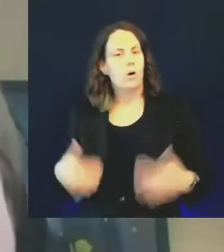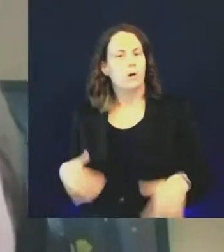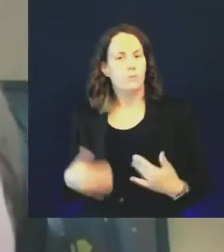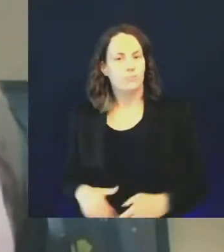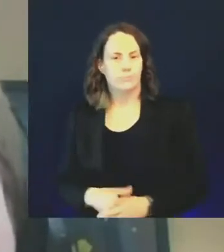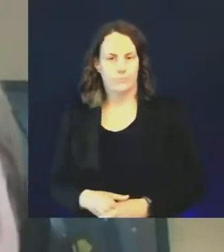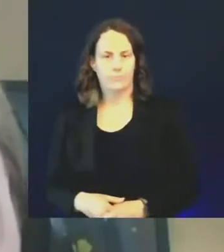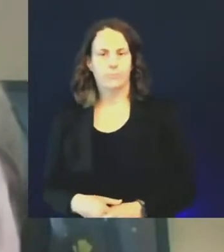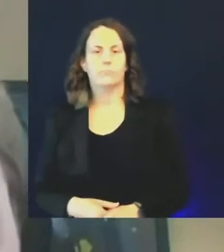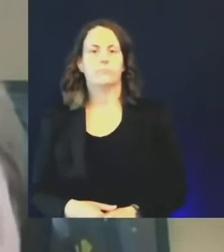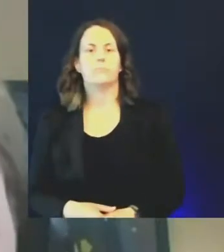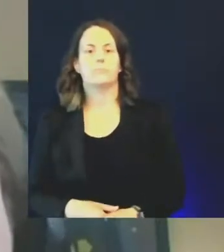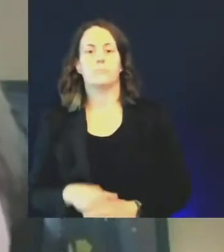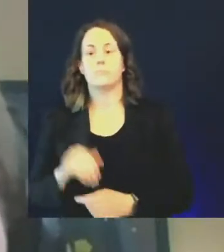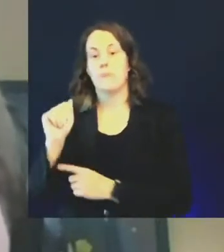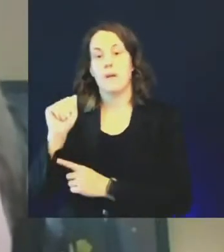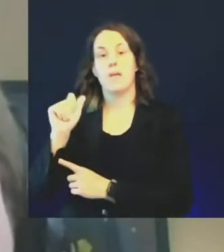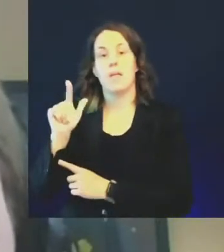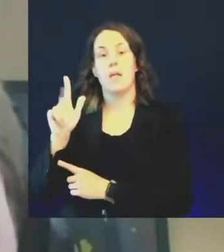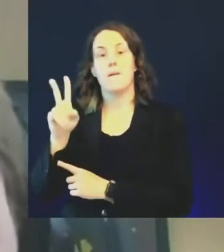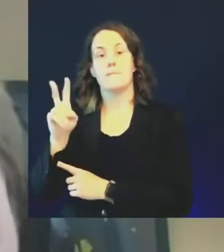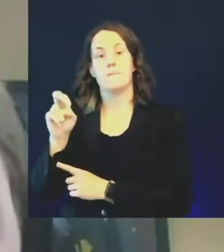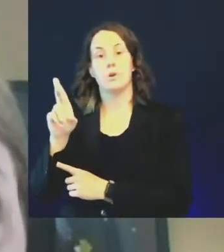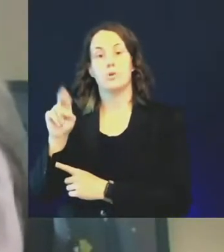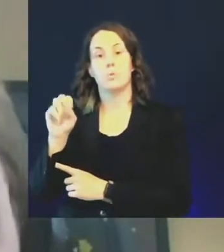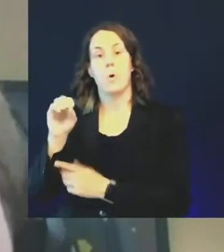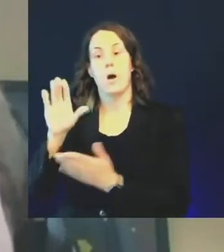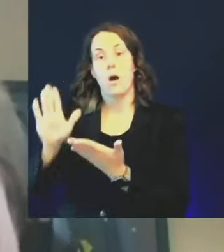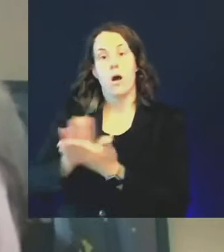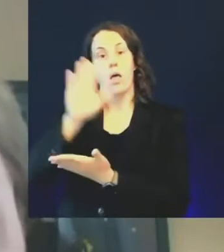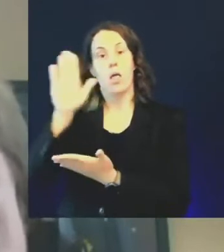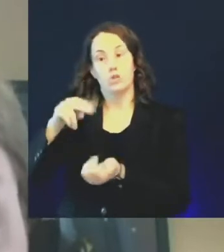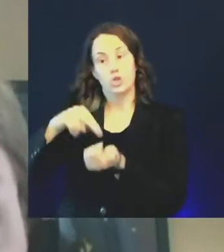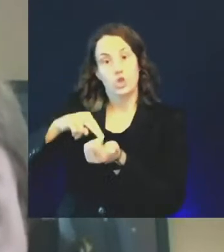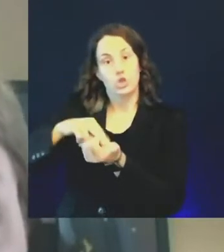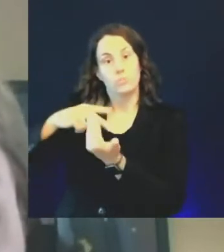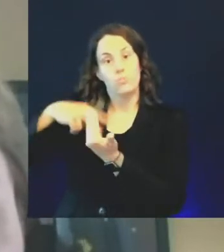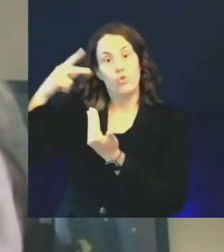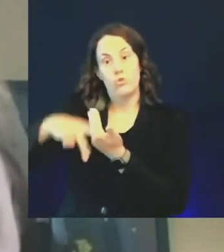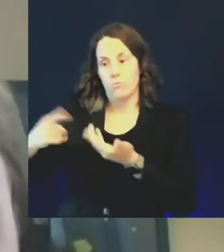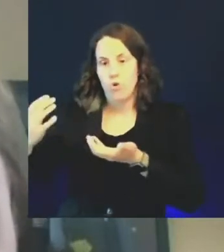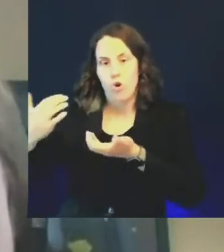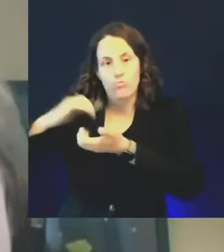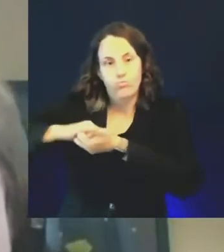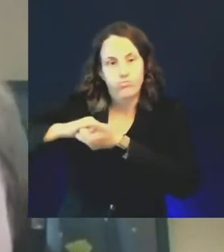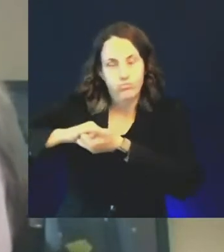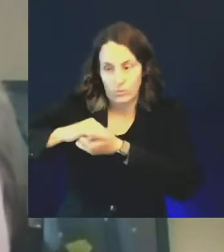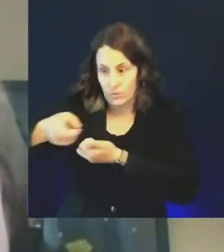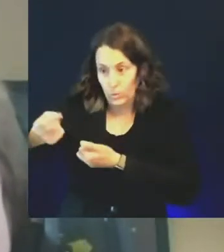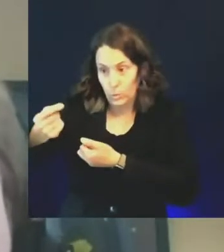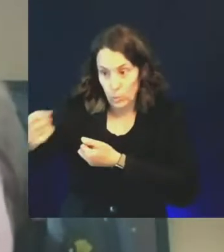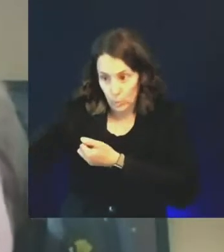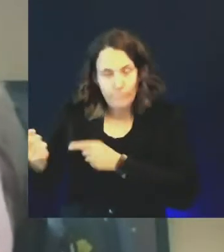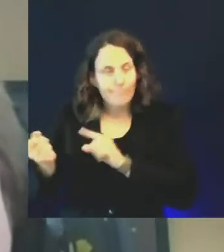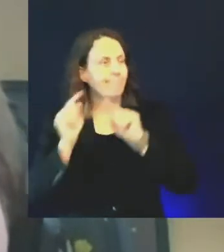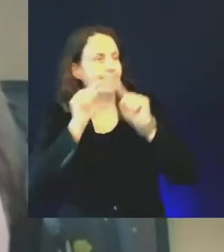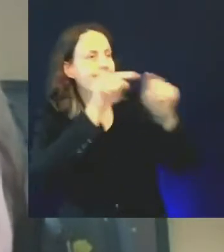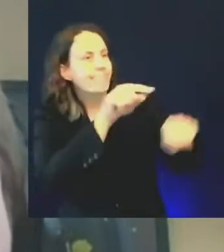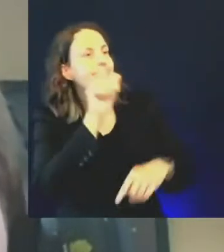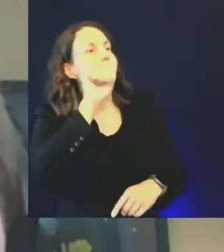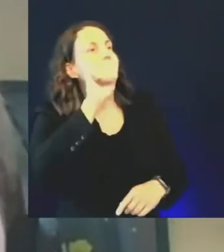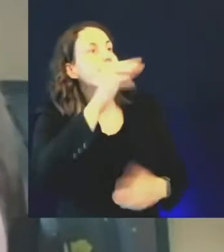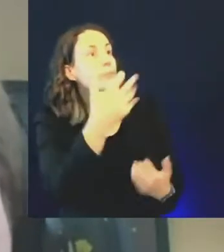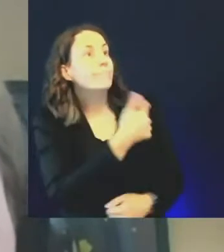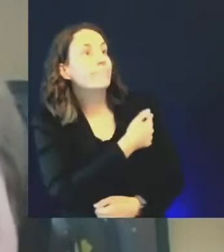great opportunity in an inner city neighborhood, and we'll be working with a number of